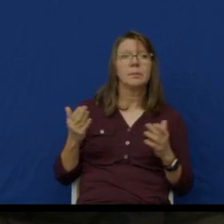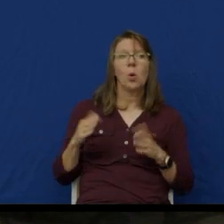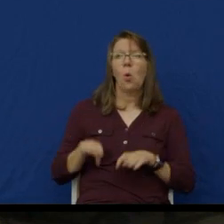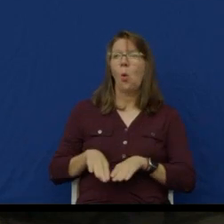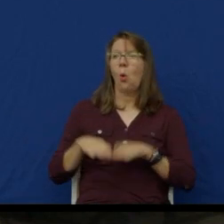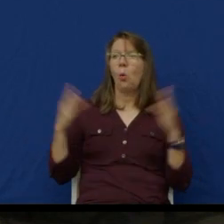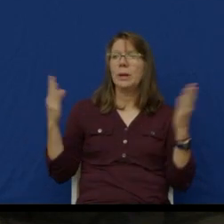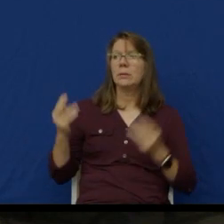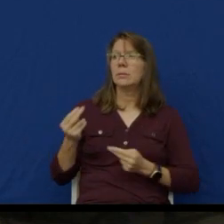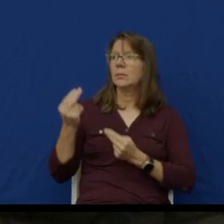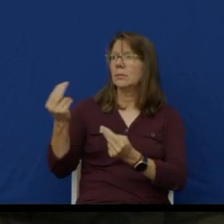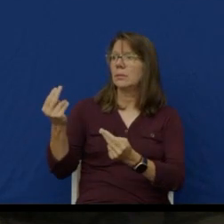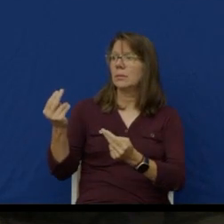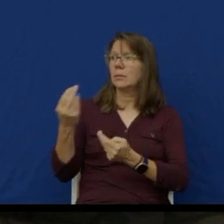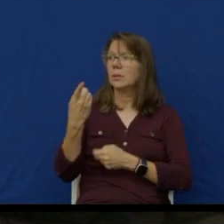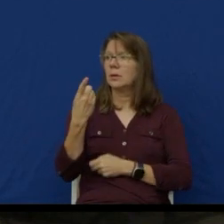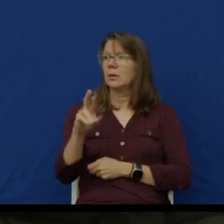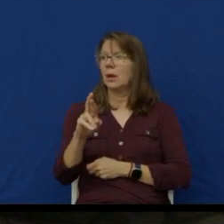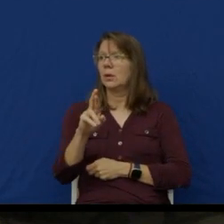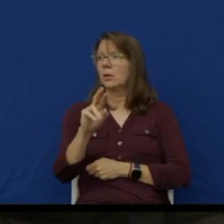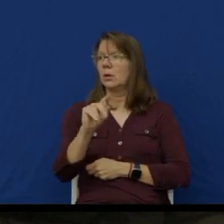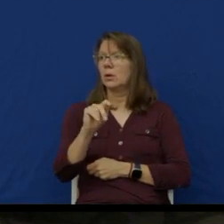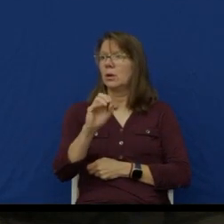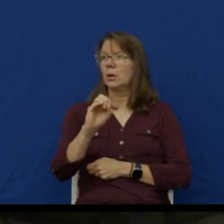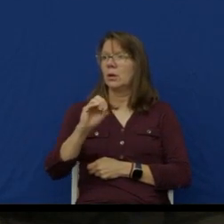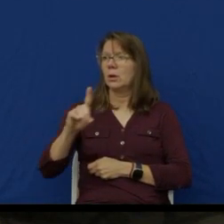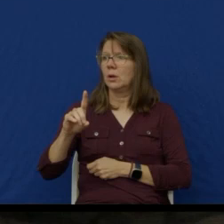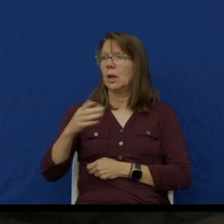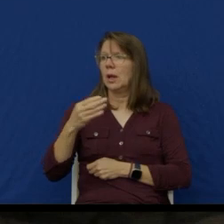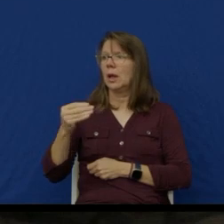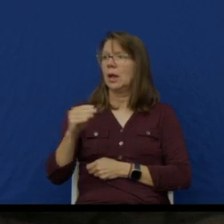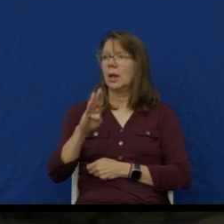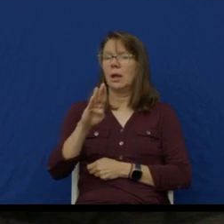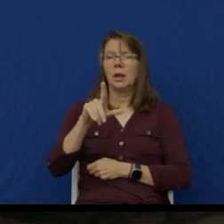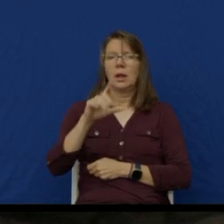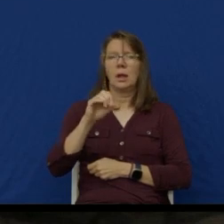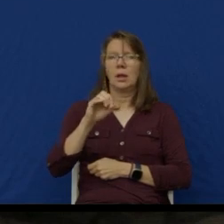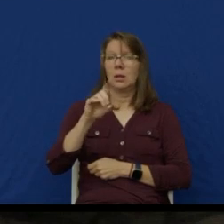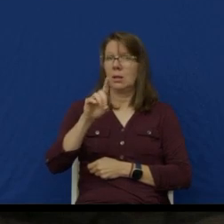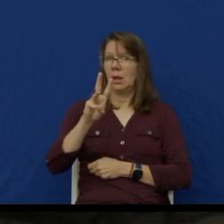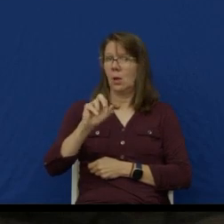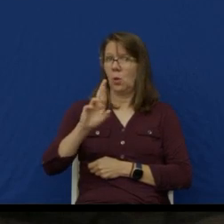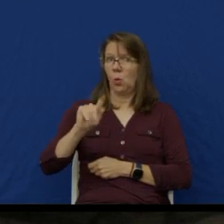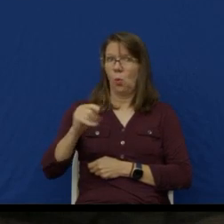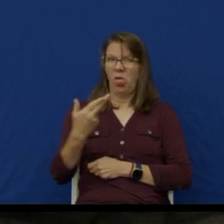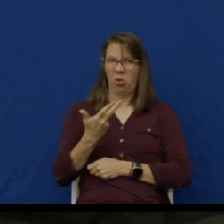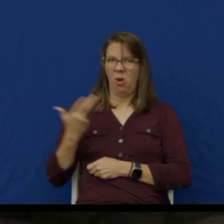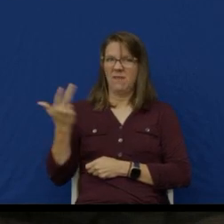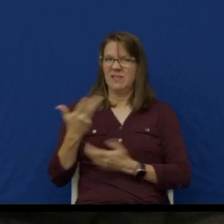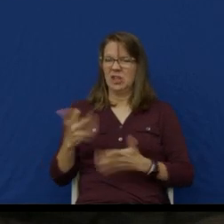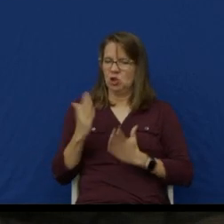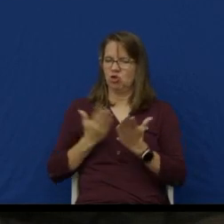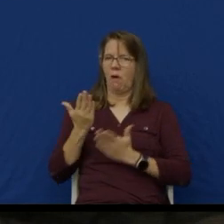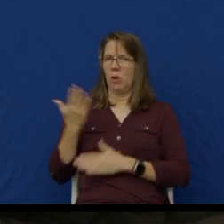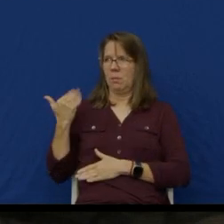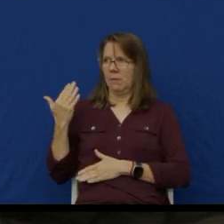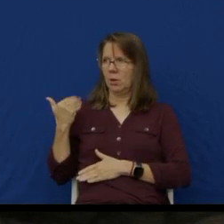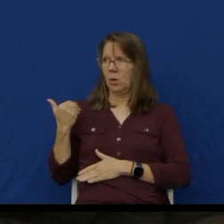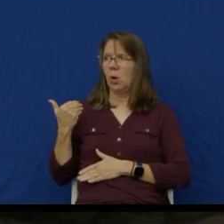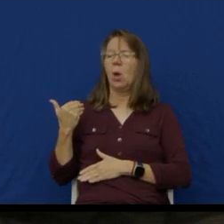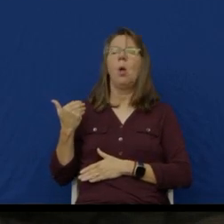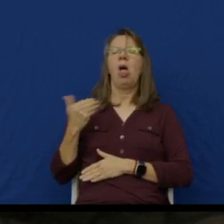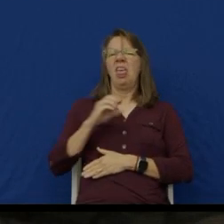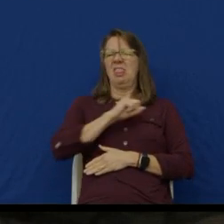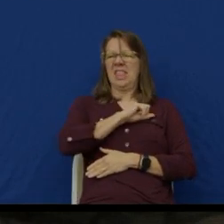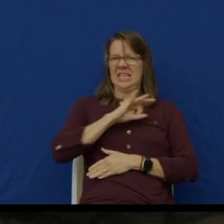Let's see, Dr. Todd and Mrs. Bloodworth and I have served on this panel. You're well supported by the staff,